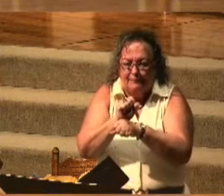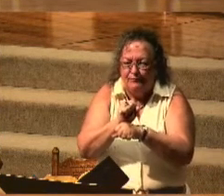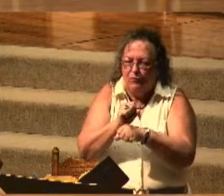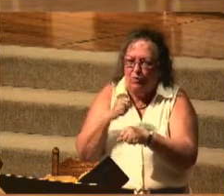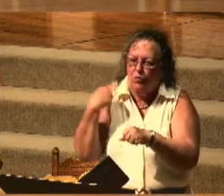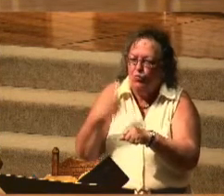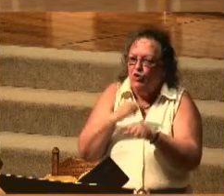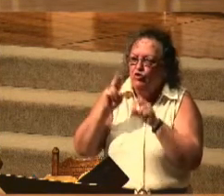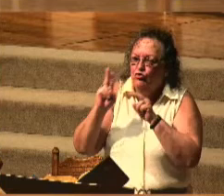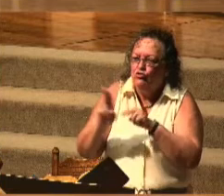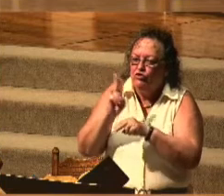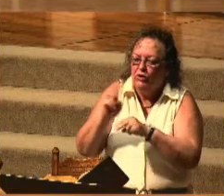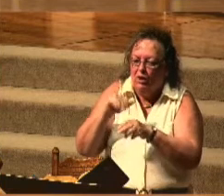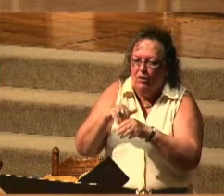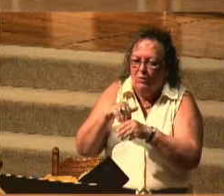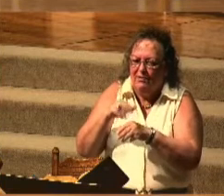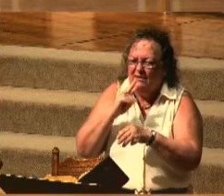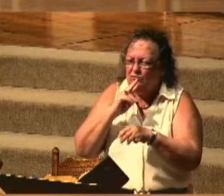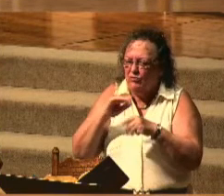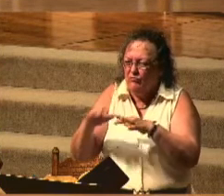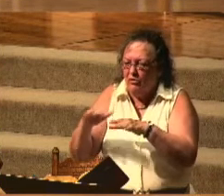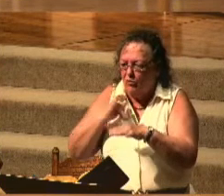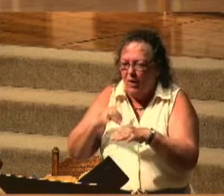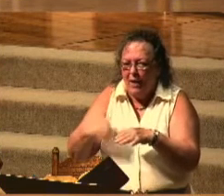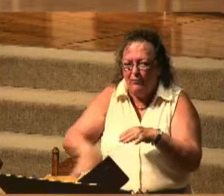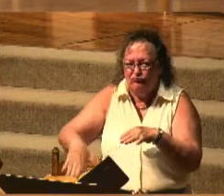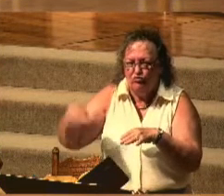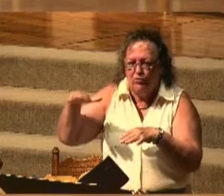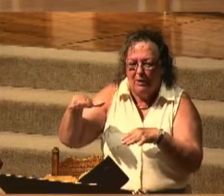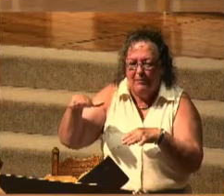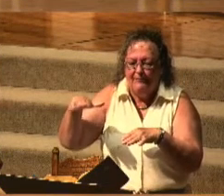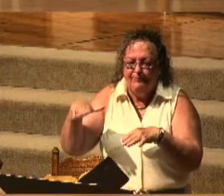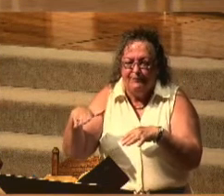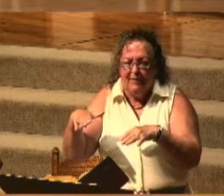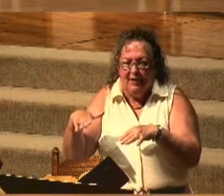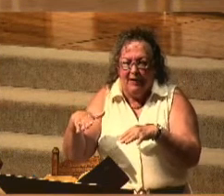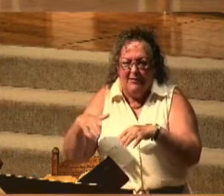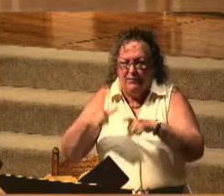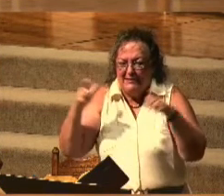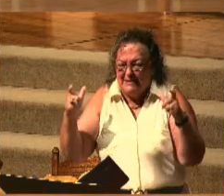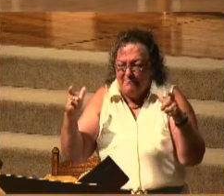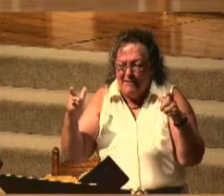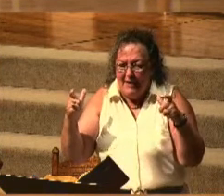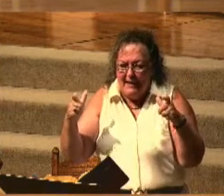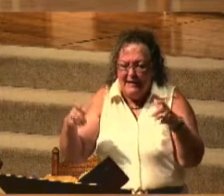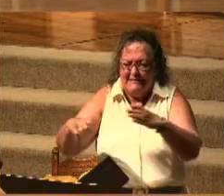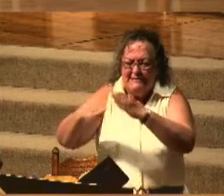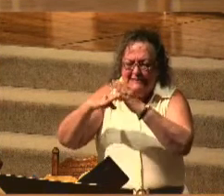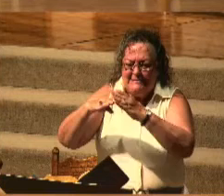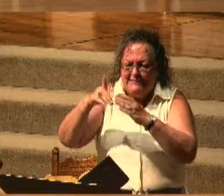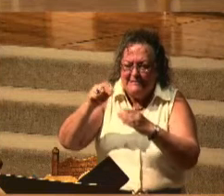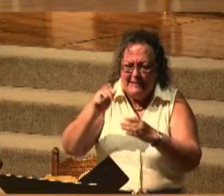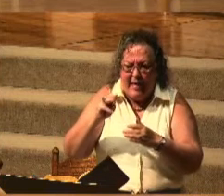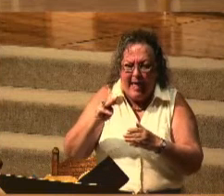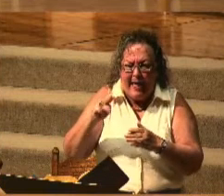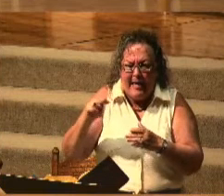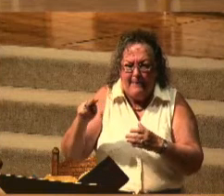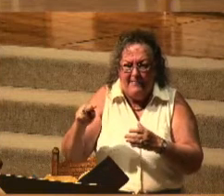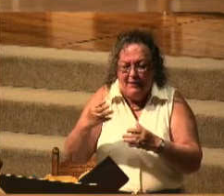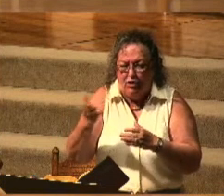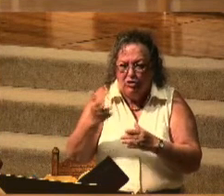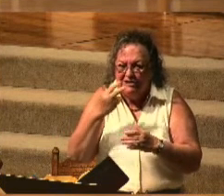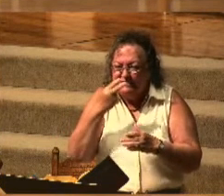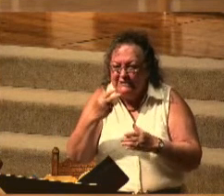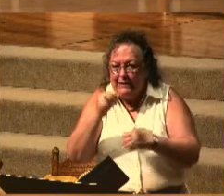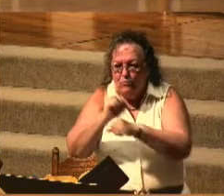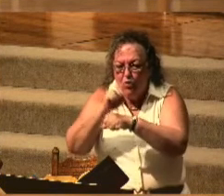the Catawba River where I was raised, and it was a big dam out there, and you could see rocks. But every now and